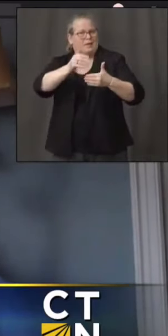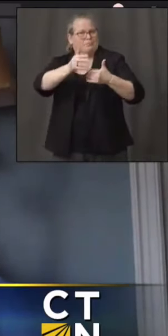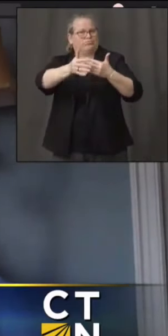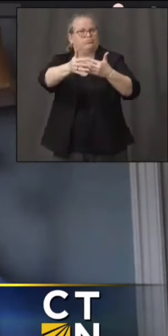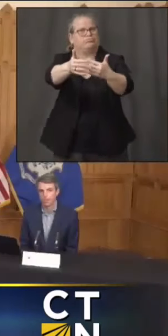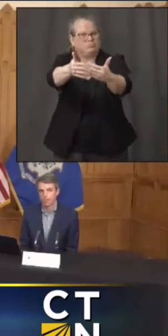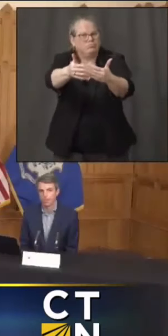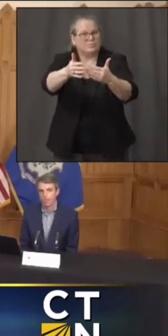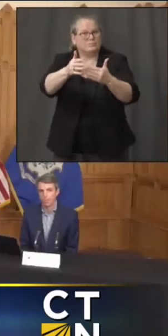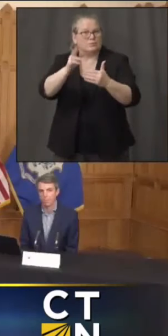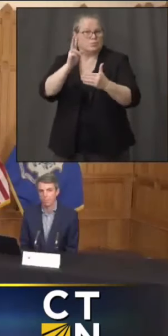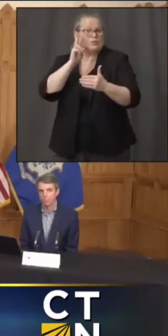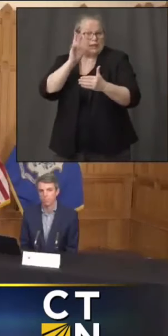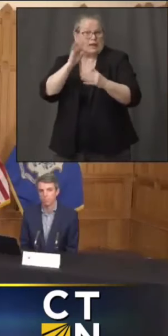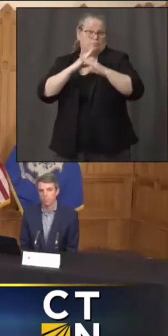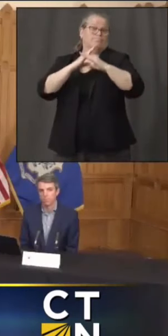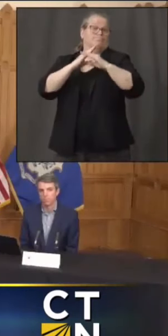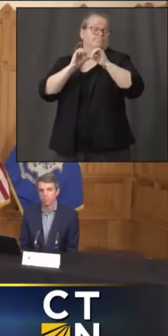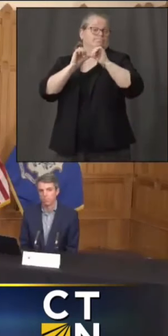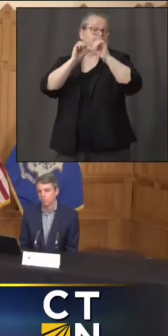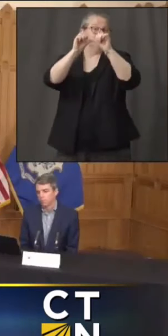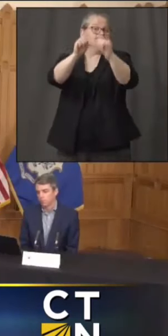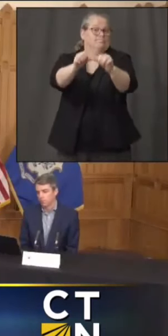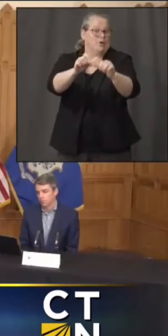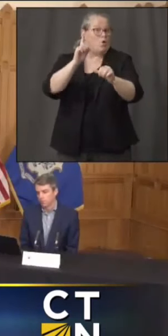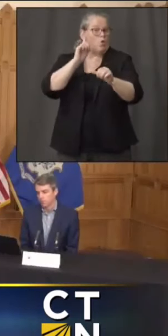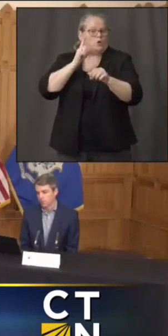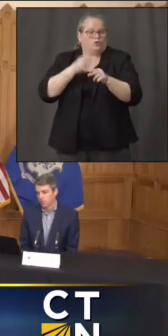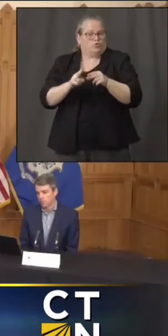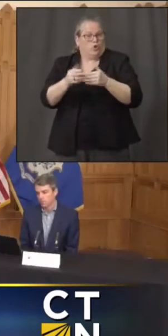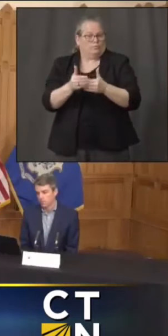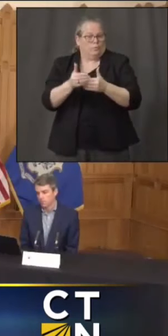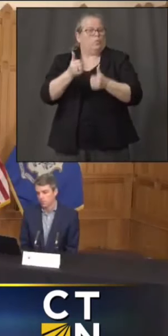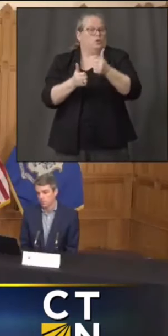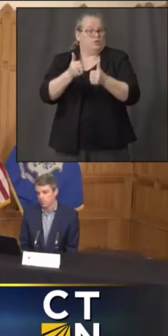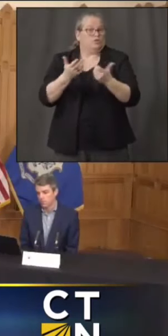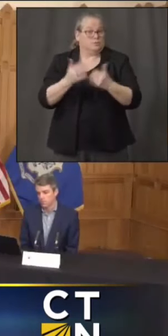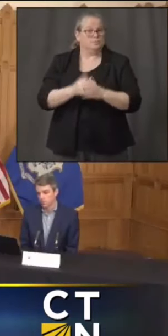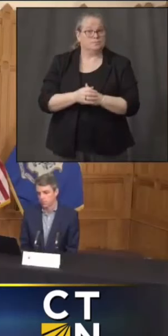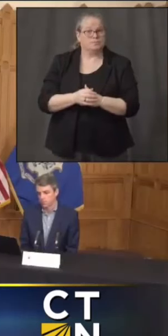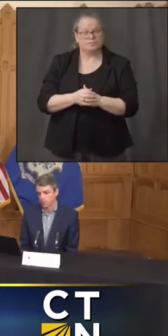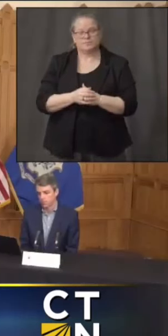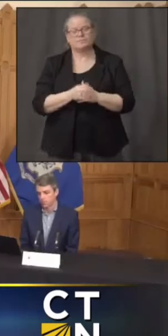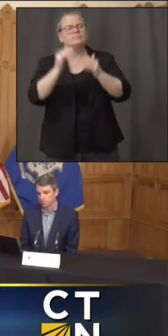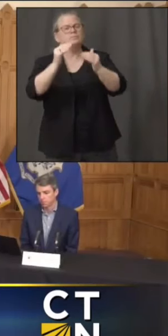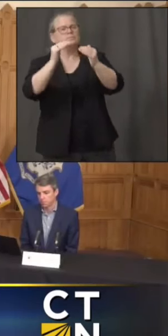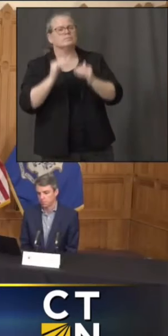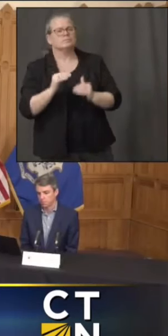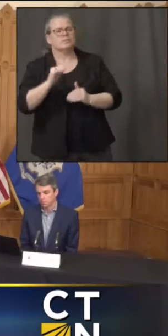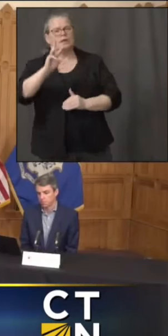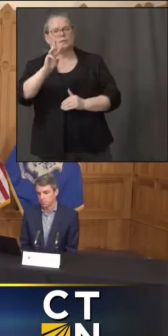Move along next. Thanks. Move along next to WTIC 1080 News.